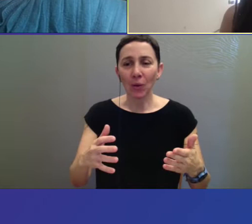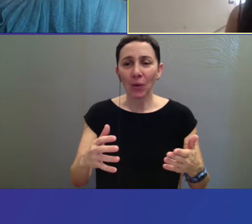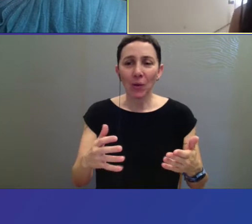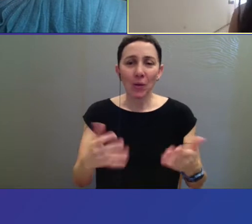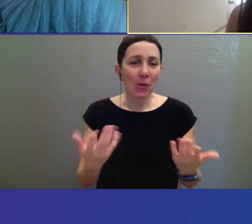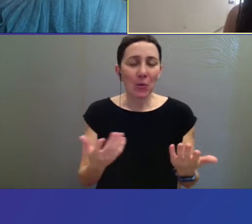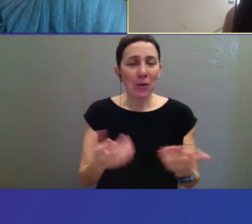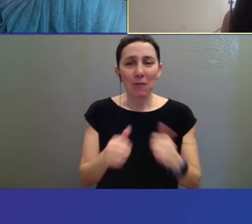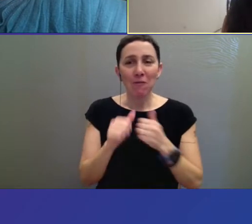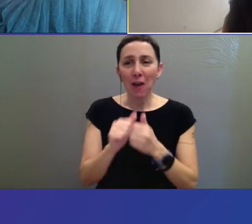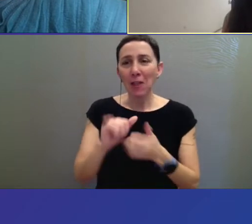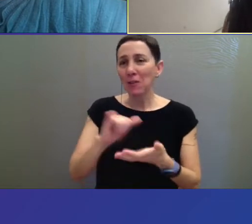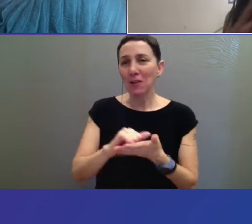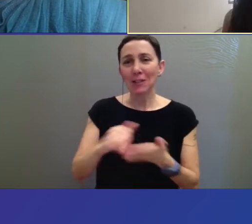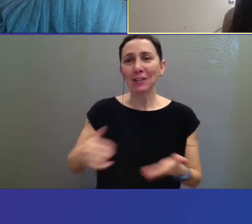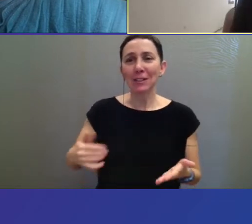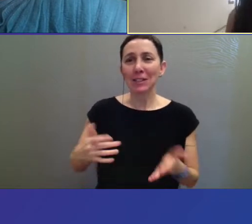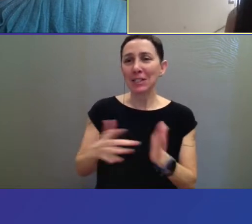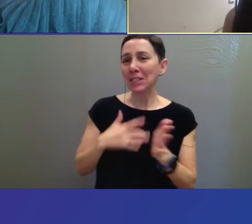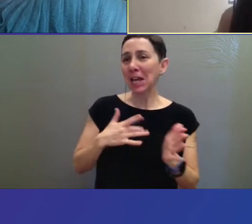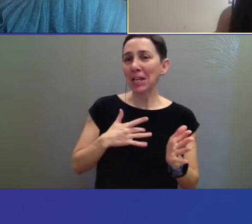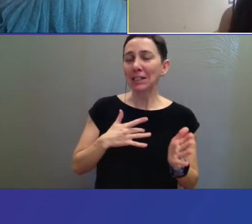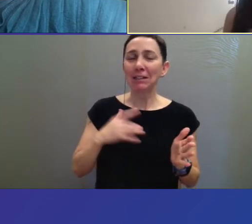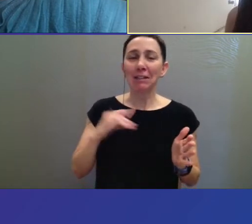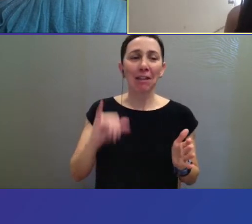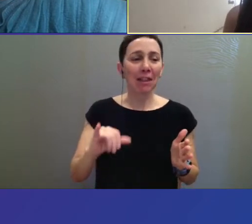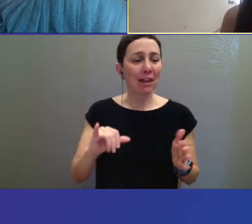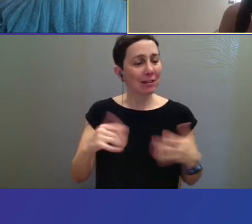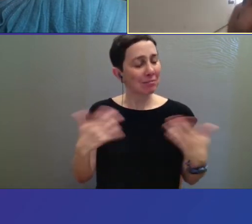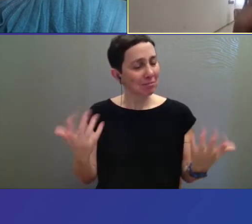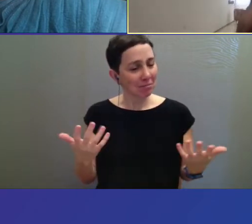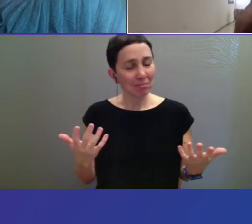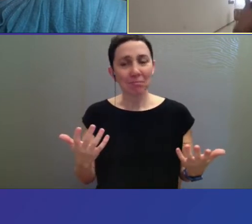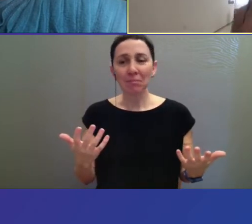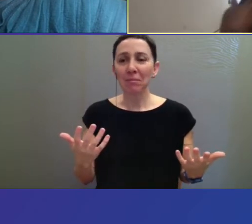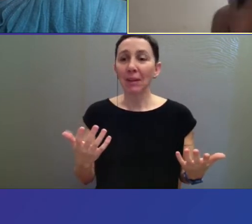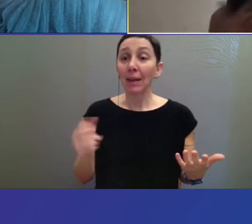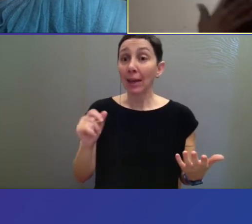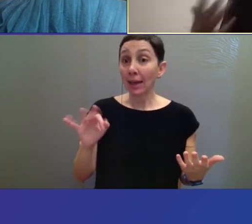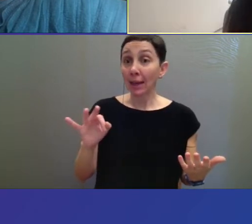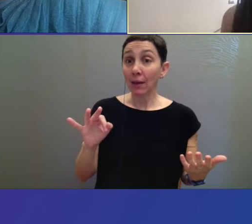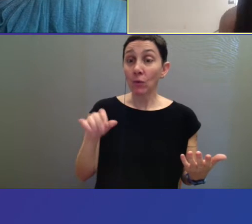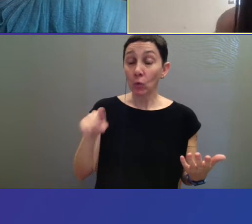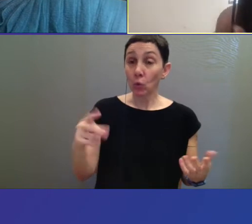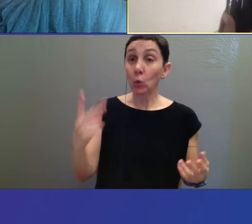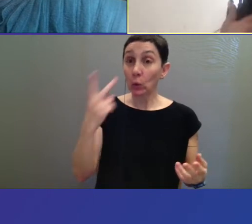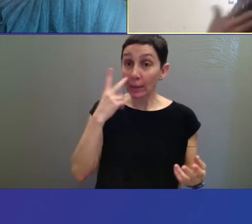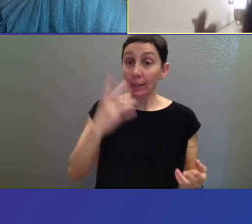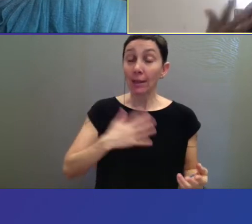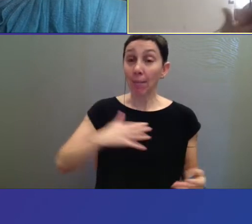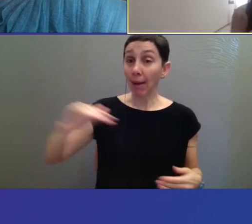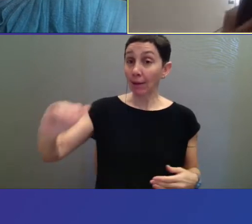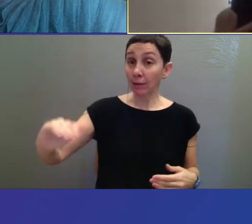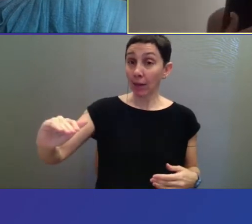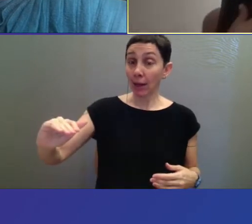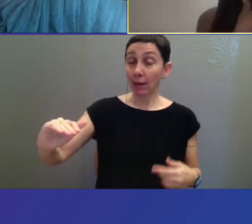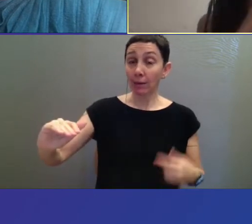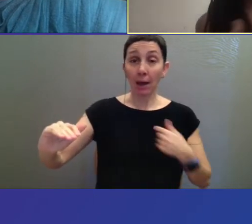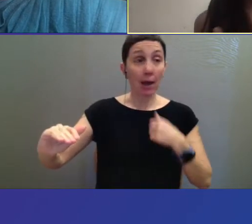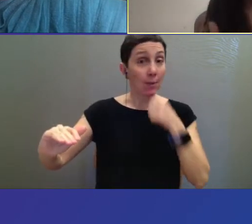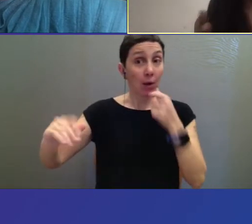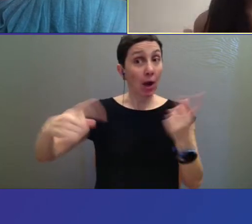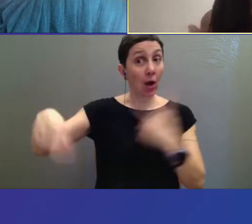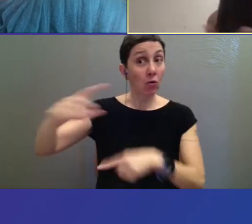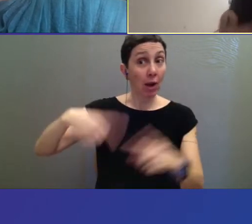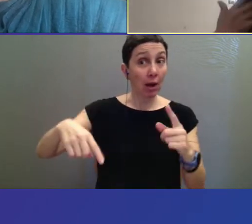ethos that lended to being responsible. Like, if you see my child and I am nowhere for